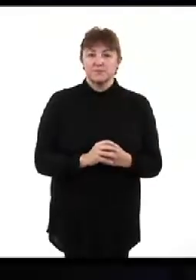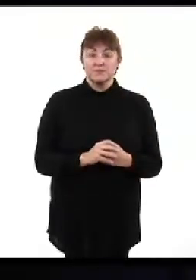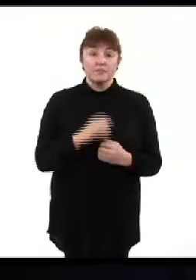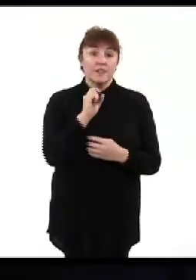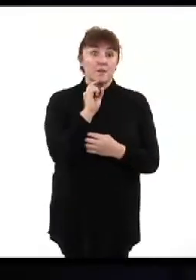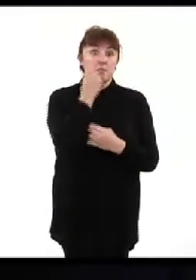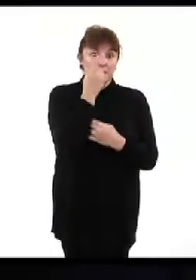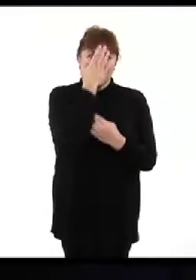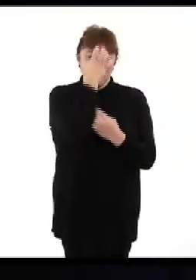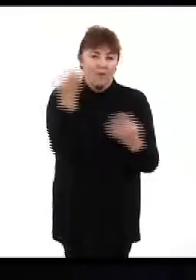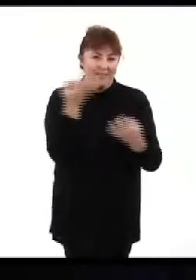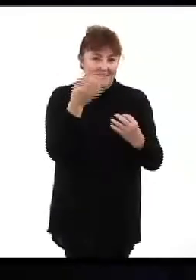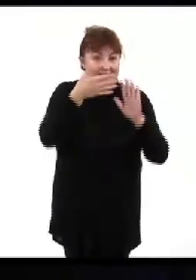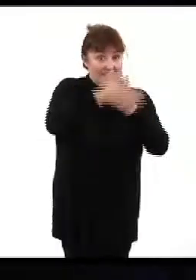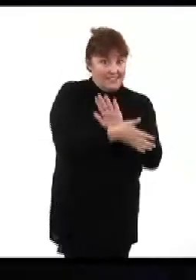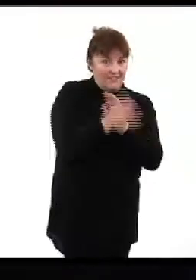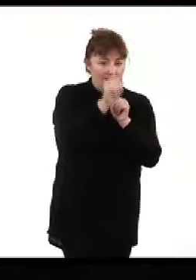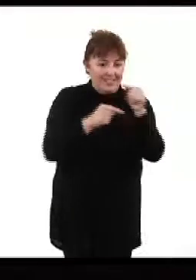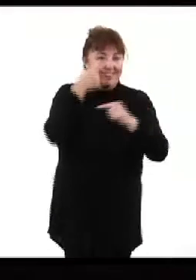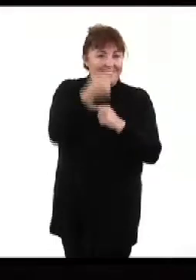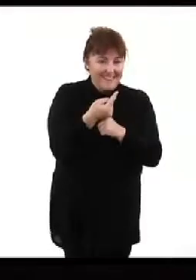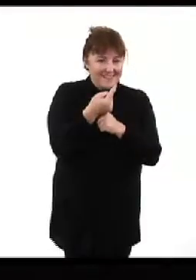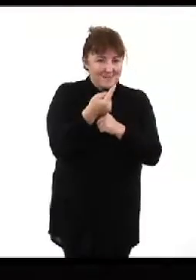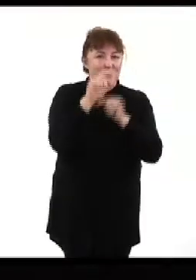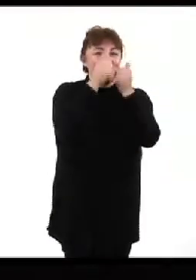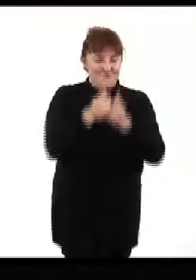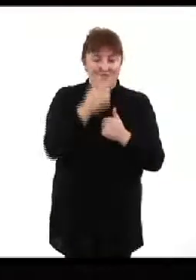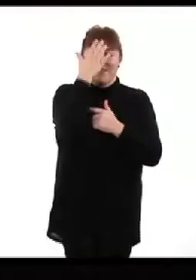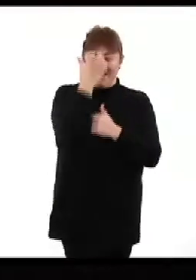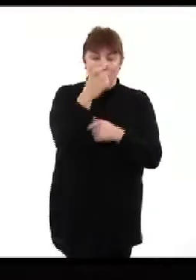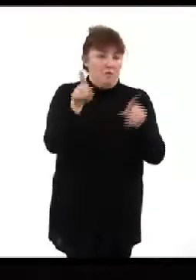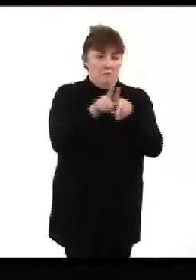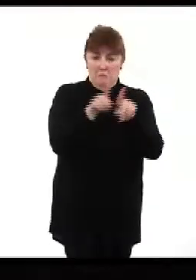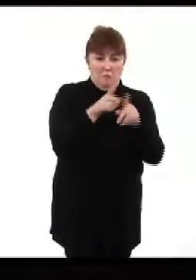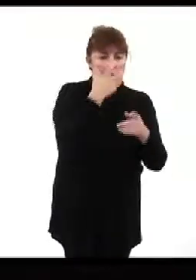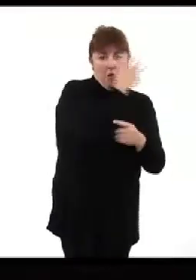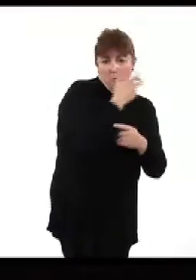meaning, then you retrieve the form, either in speech or in sign.